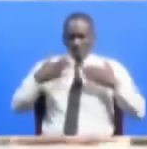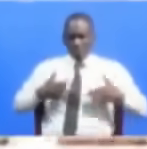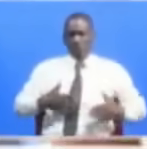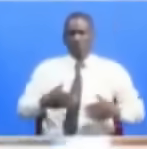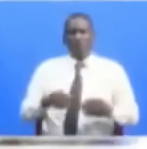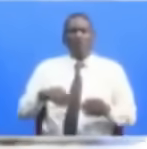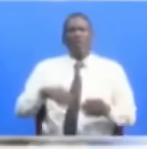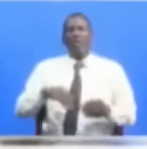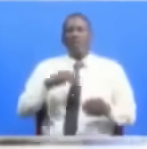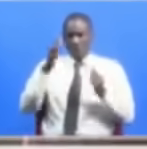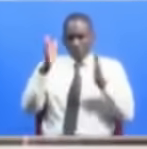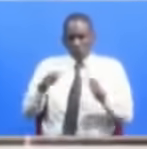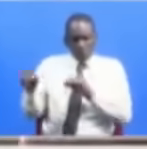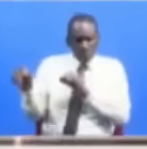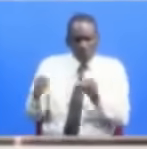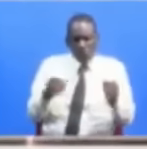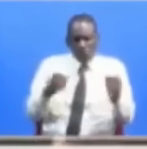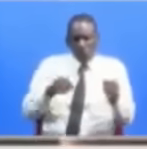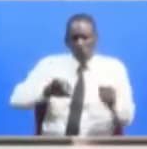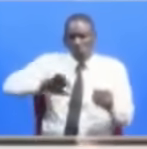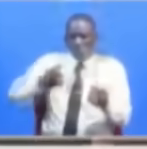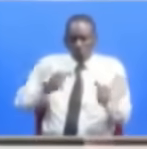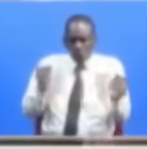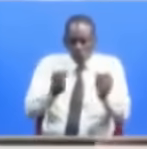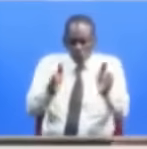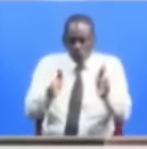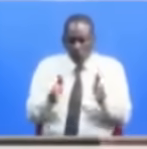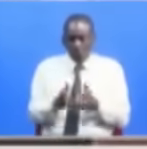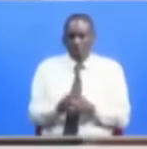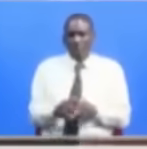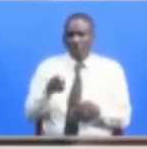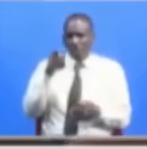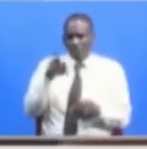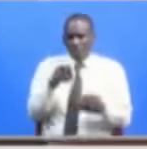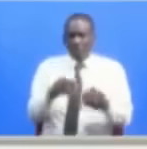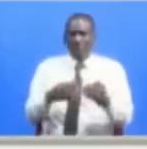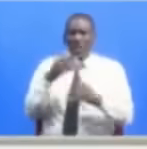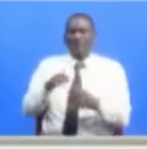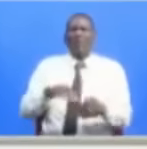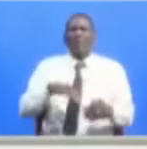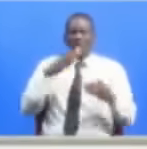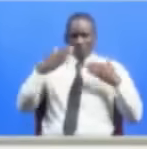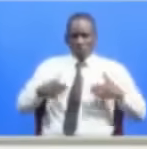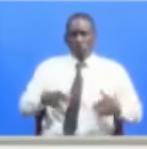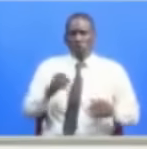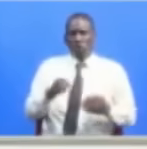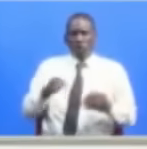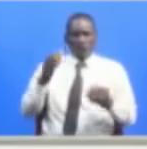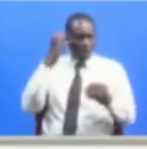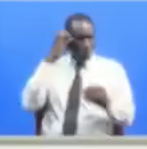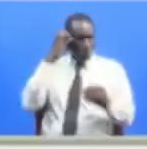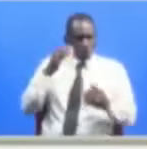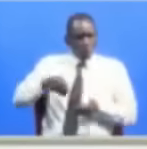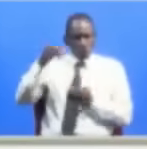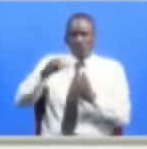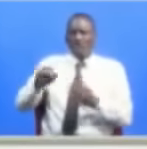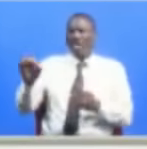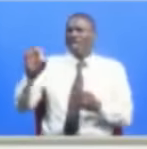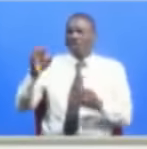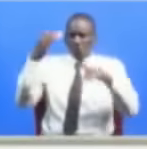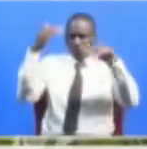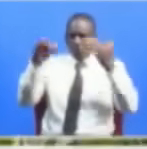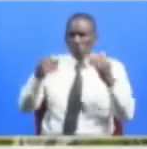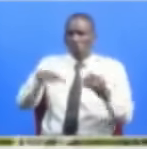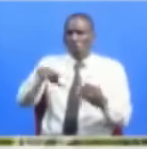has since been taken to the city mortuary. This came as the body of a college student at Egerton University